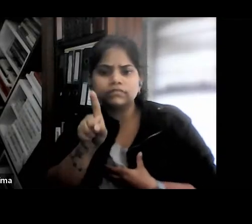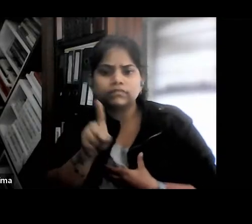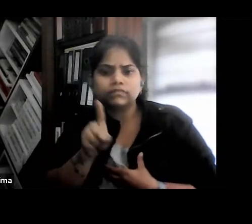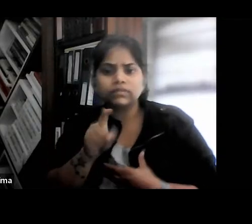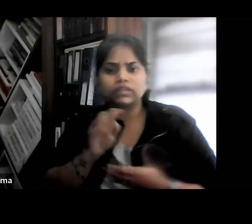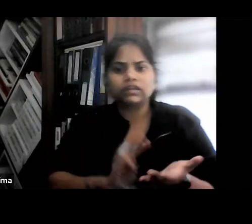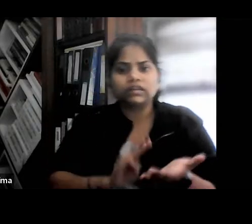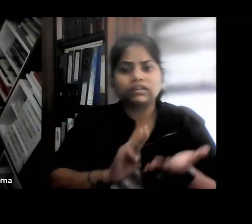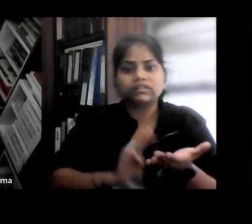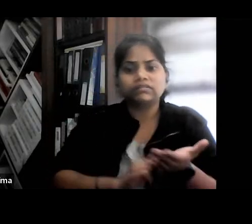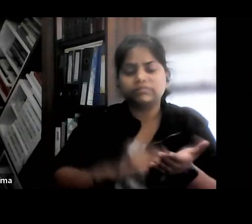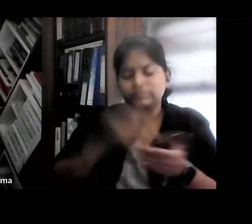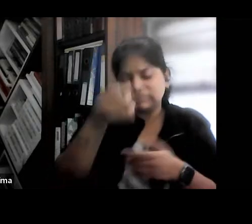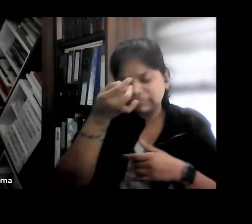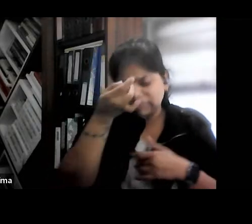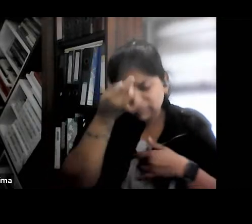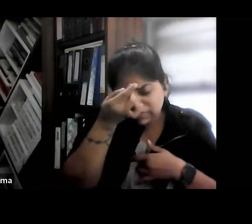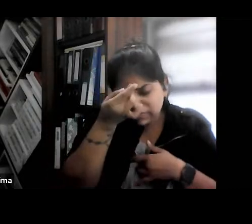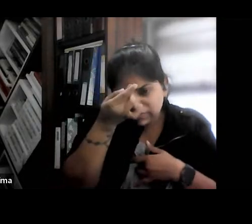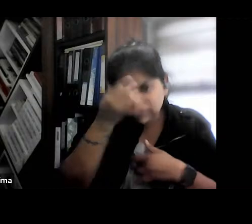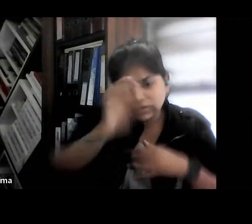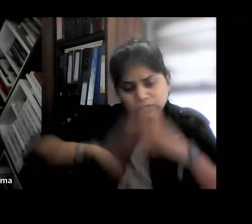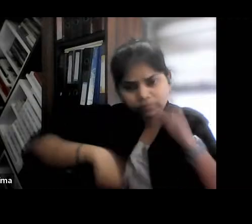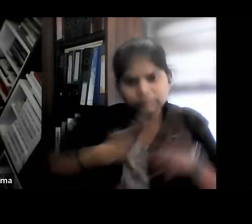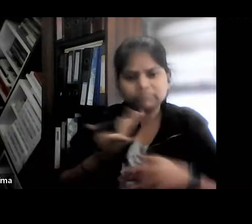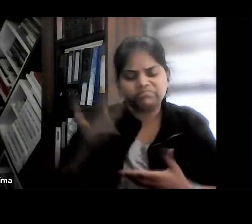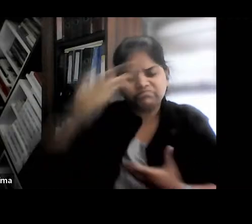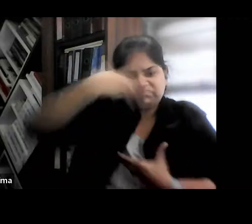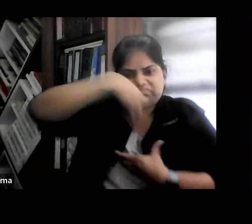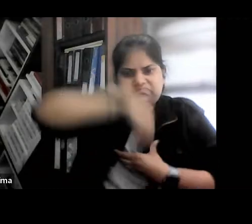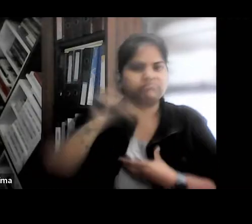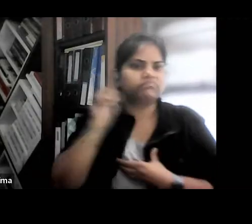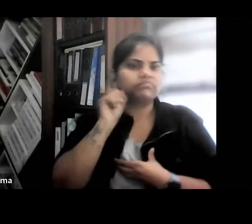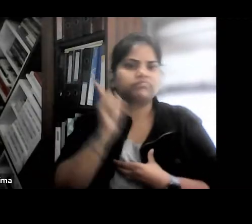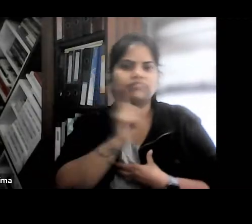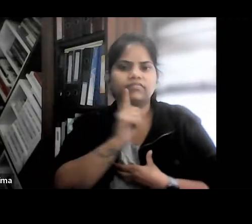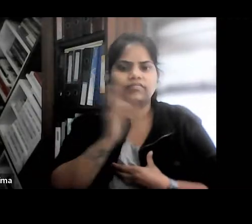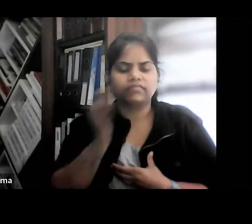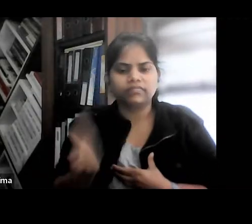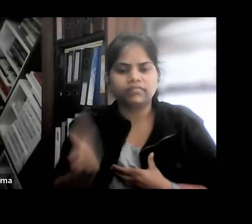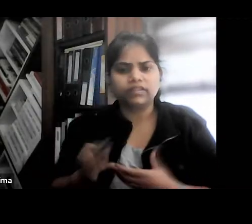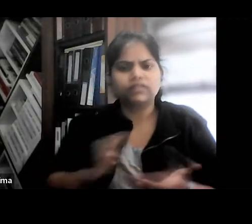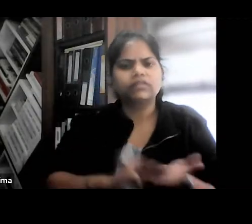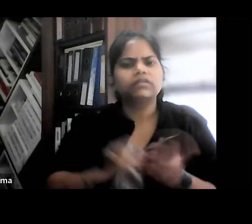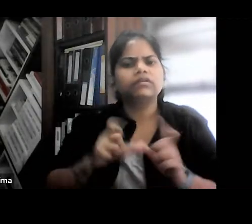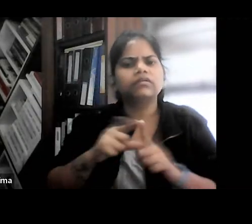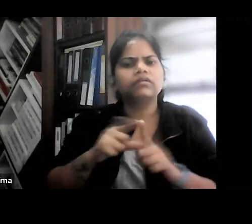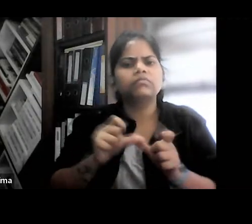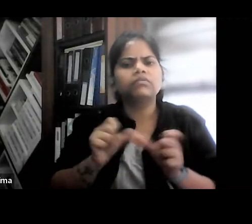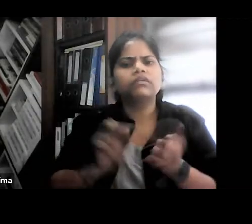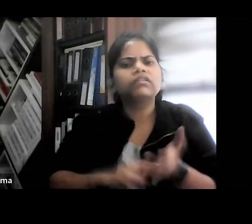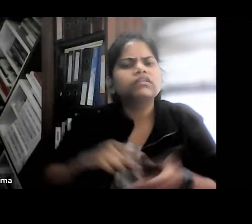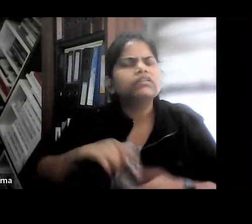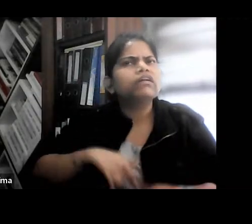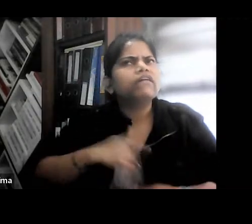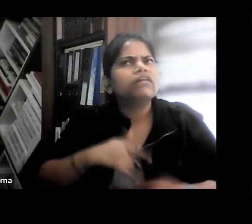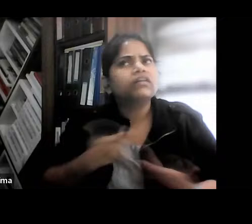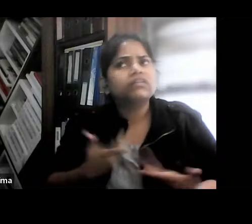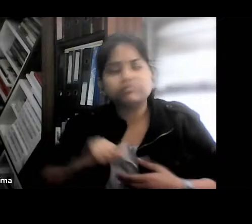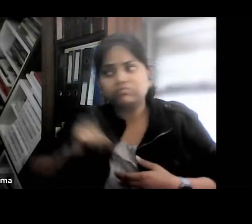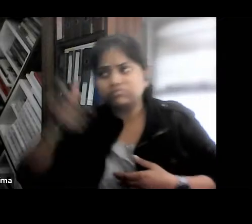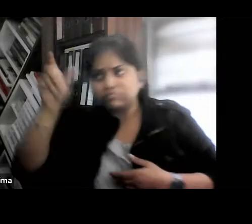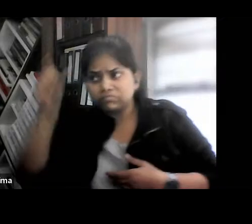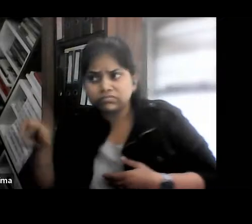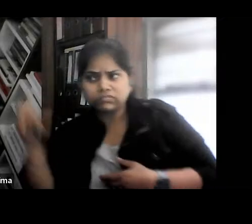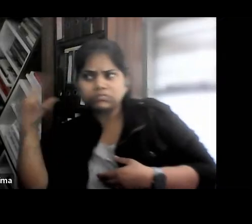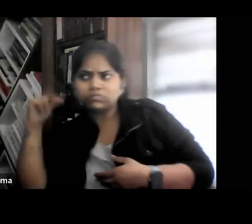2 weeks. The memoir records the exact date on which Madan realized he could no longer hear what other people were saying,